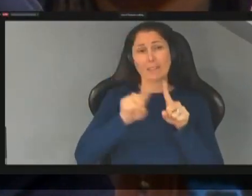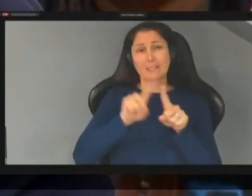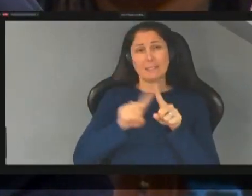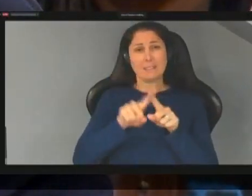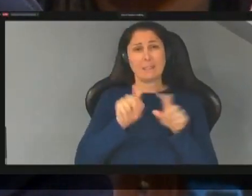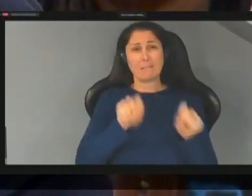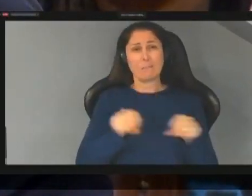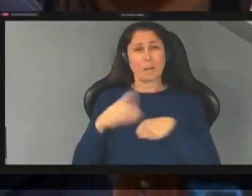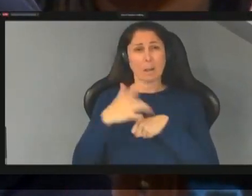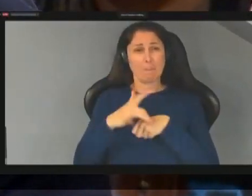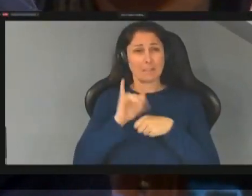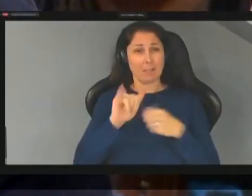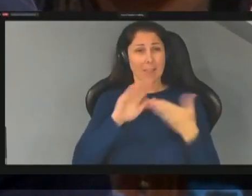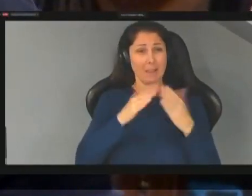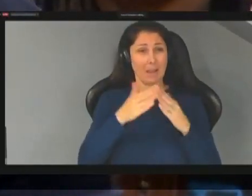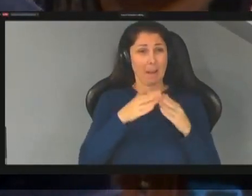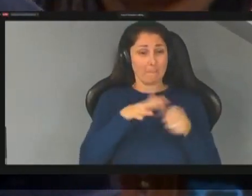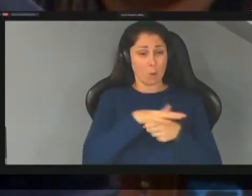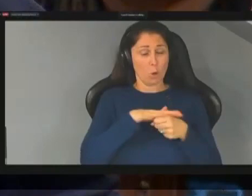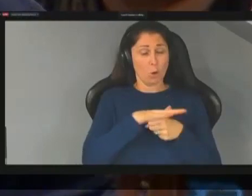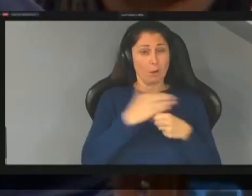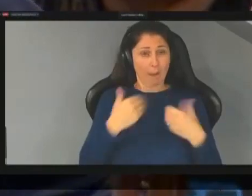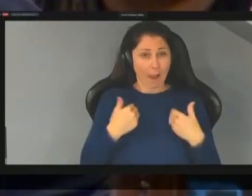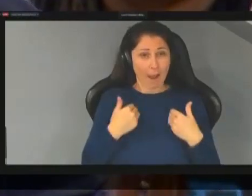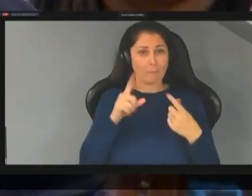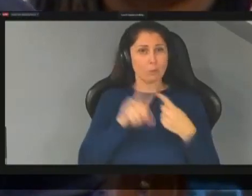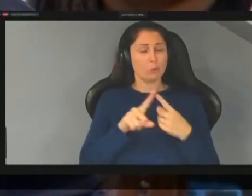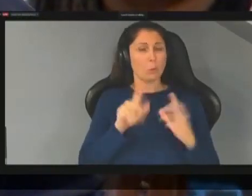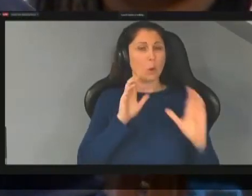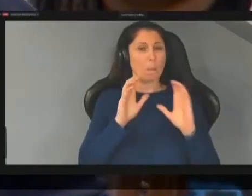neighborhood organizations have to communicate with